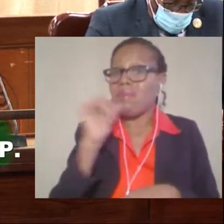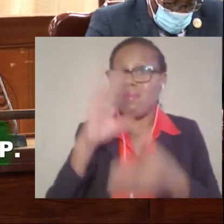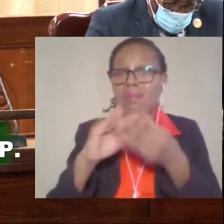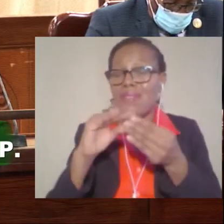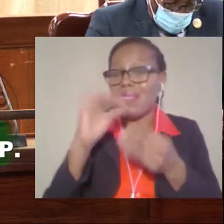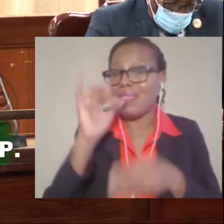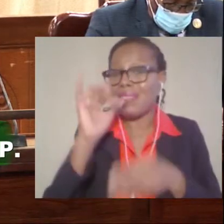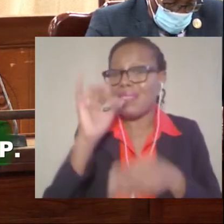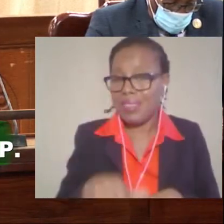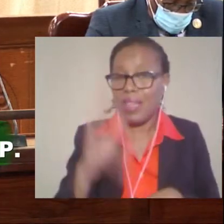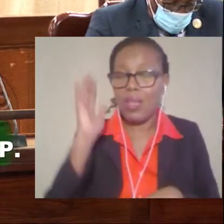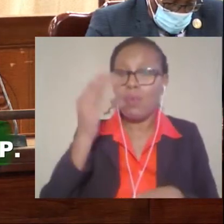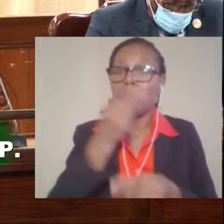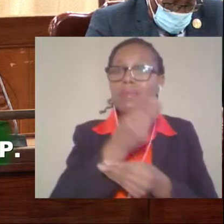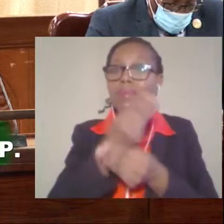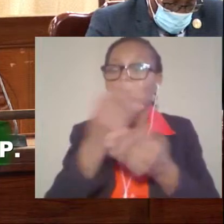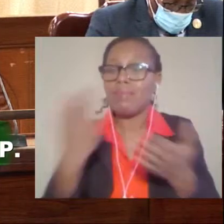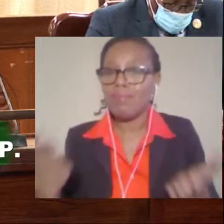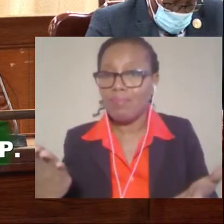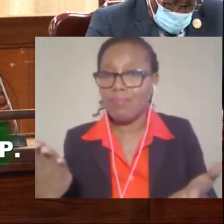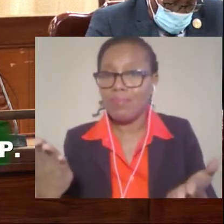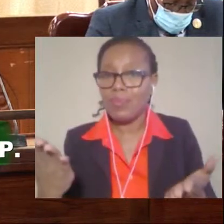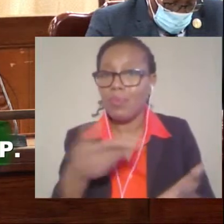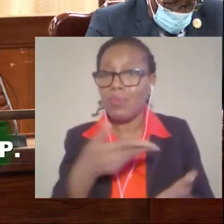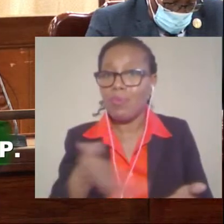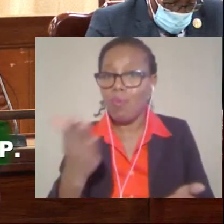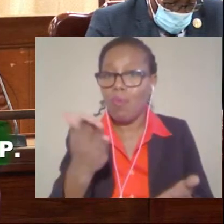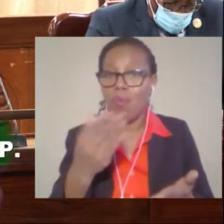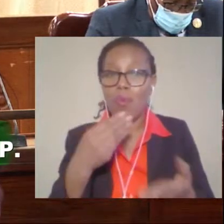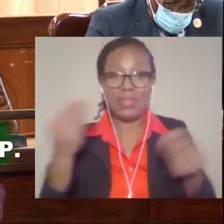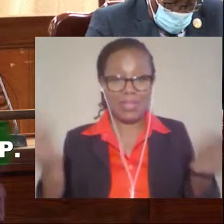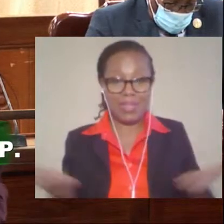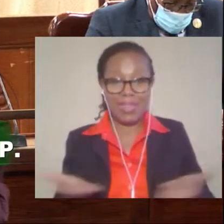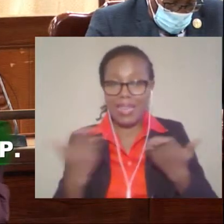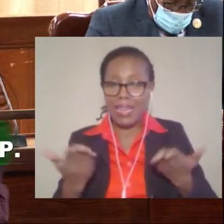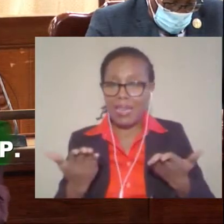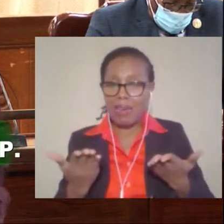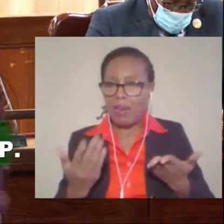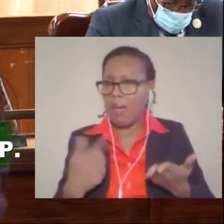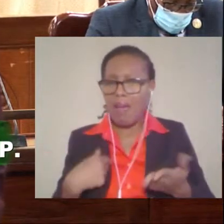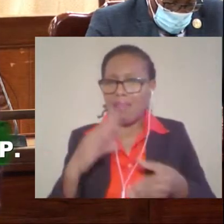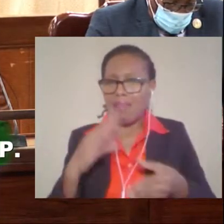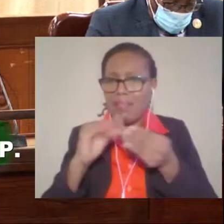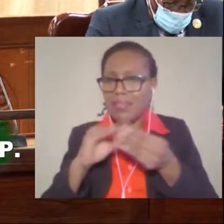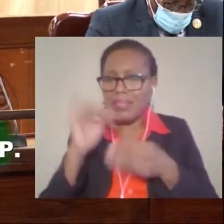house that he's not saying that. But I'm talking about public discussion